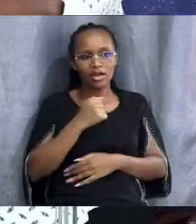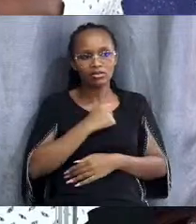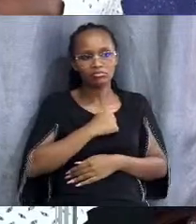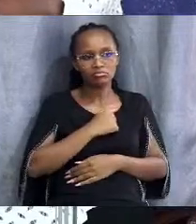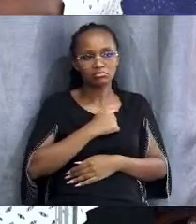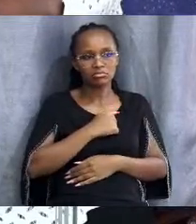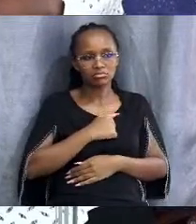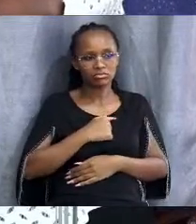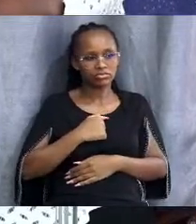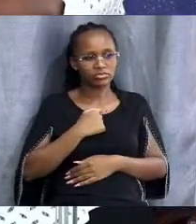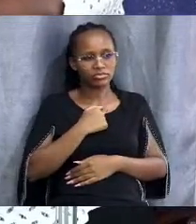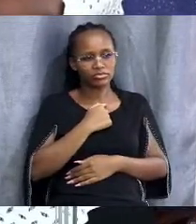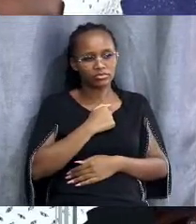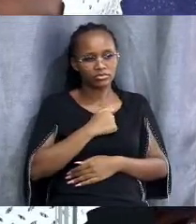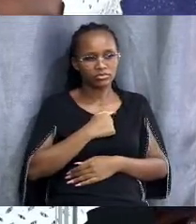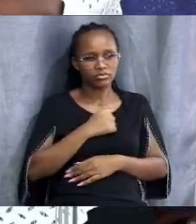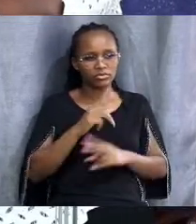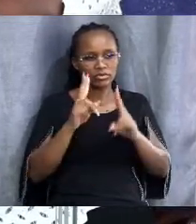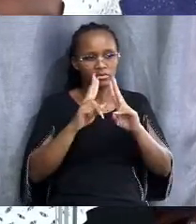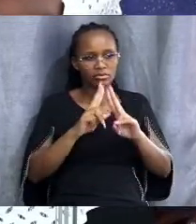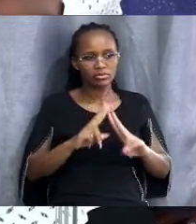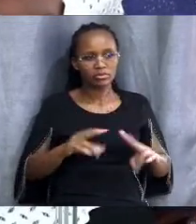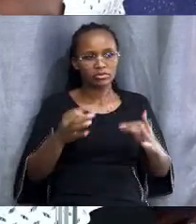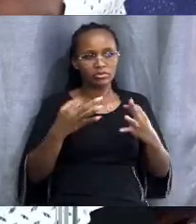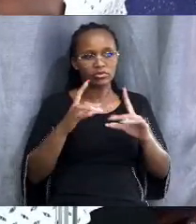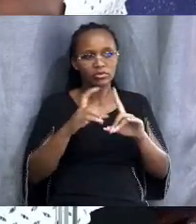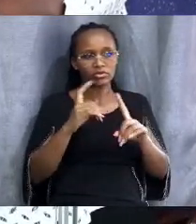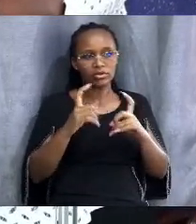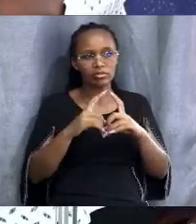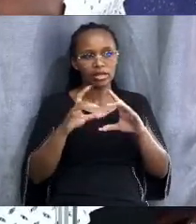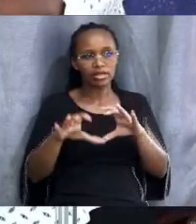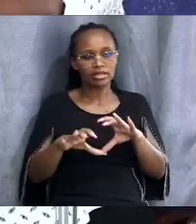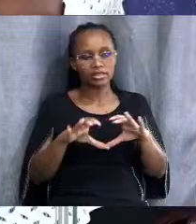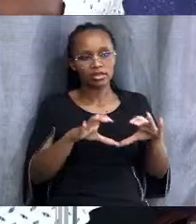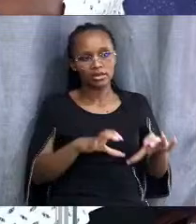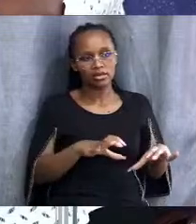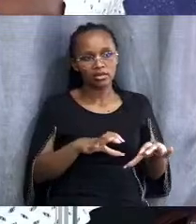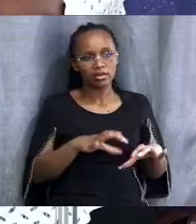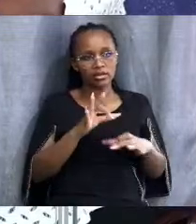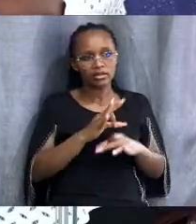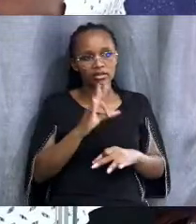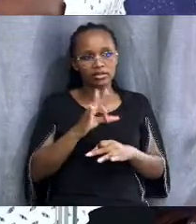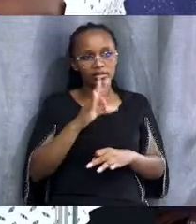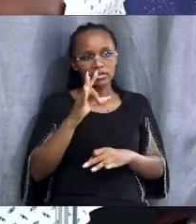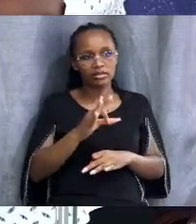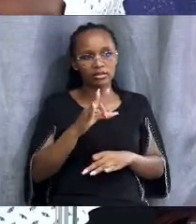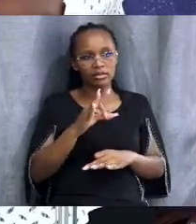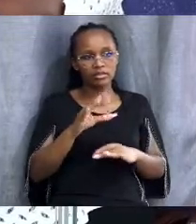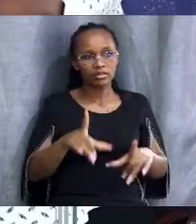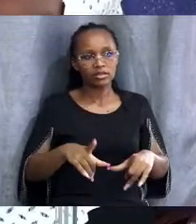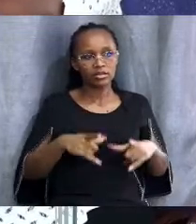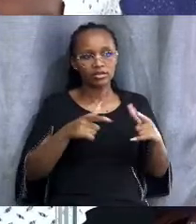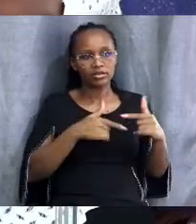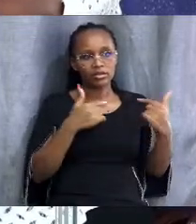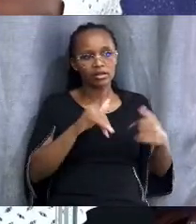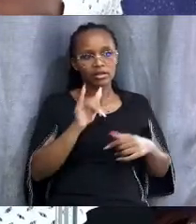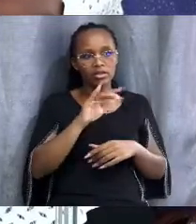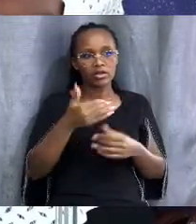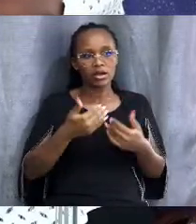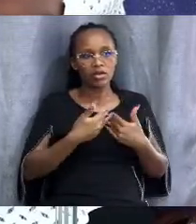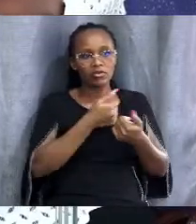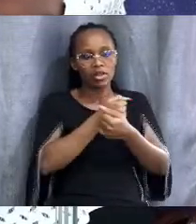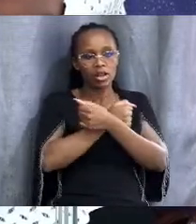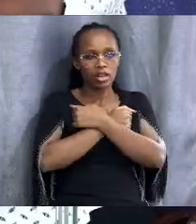in knowing that you are at peace, free from pain and suffering. Your spirit lives on in the hearts of those who loved